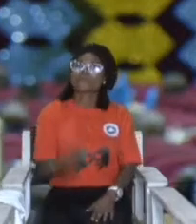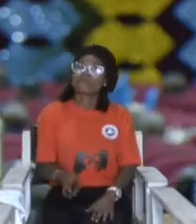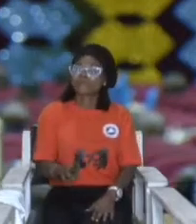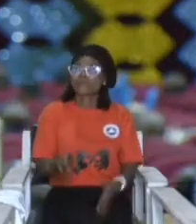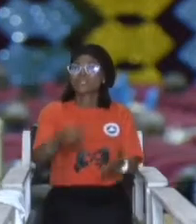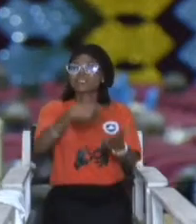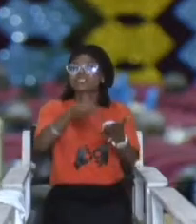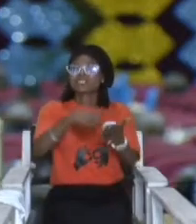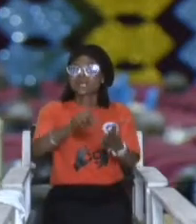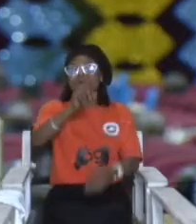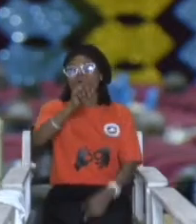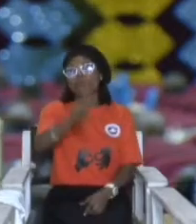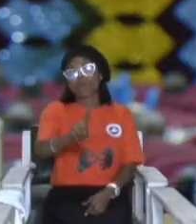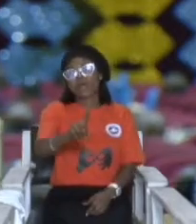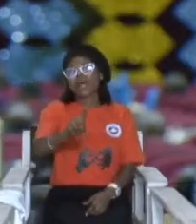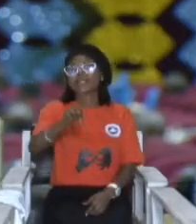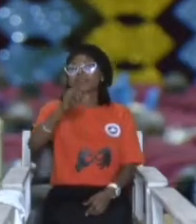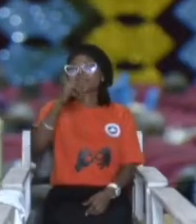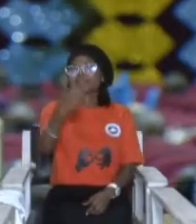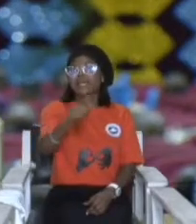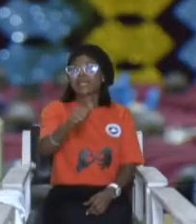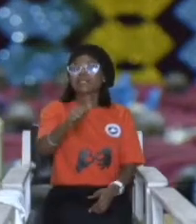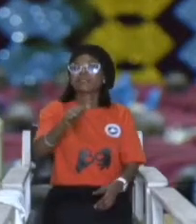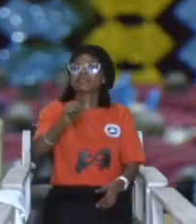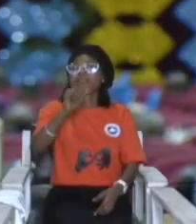Psalm 110 from verses 1 to 2.